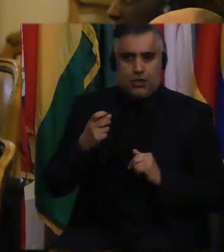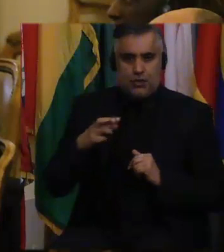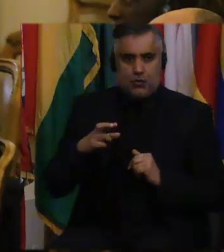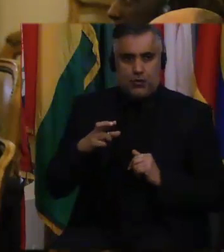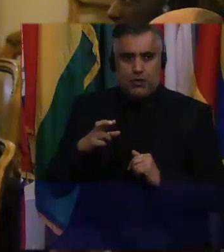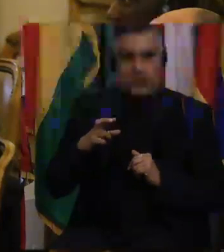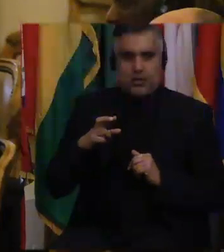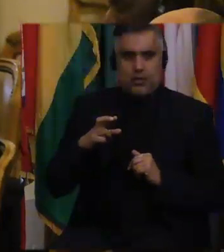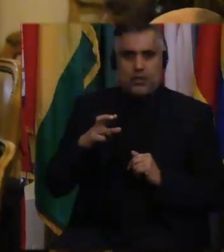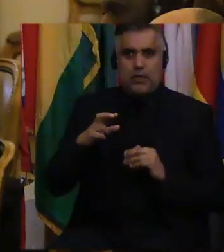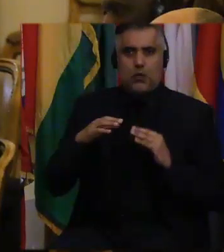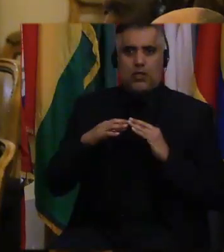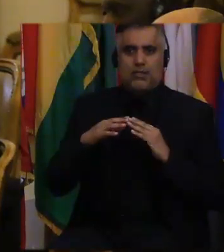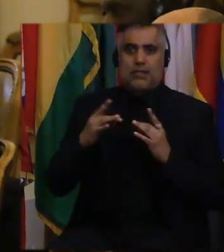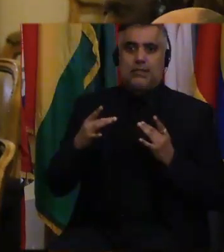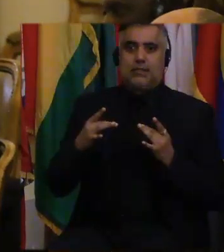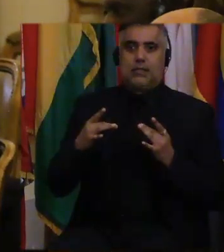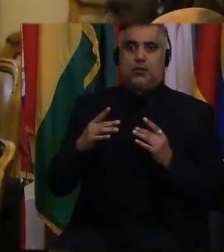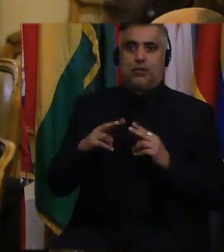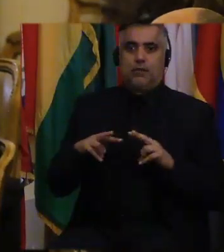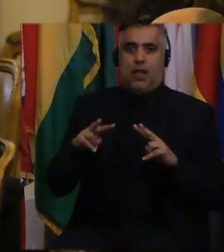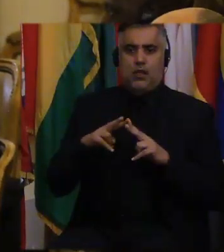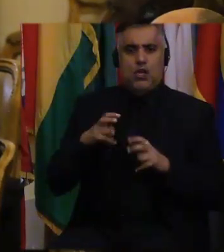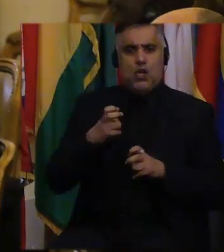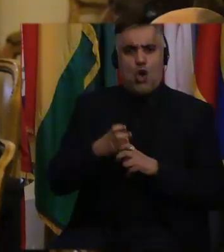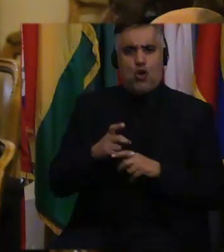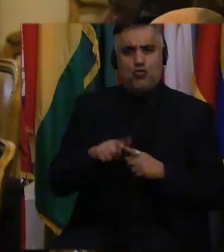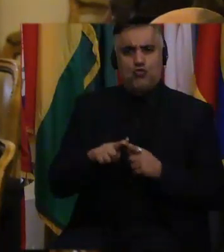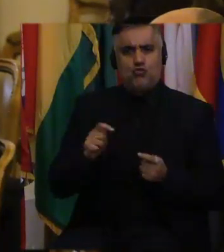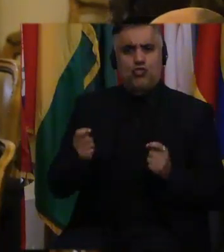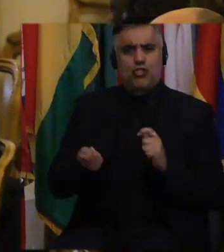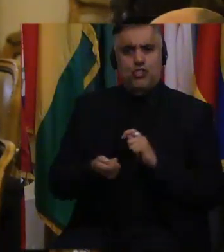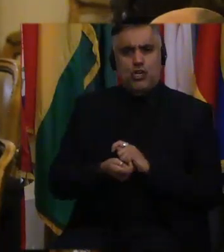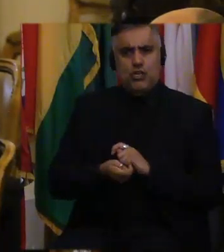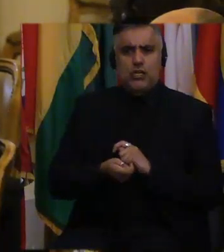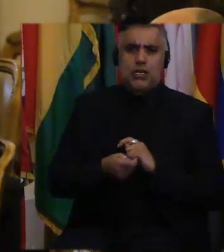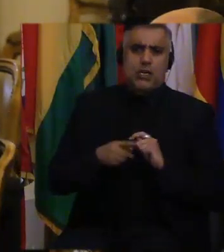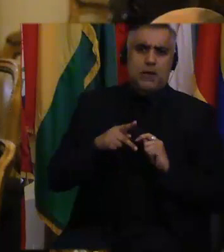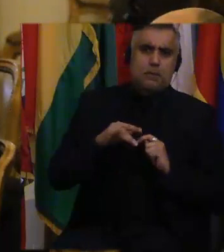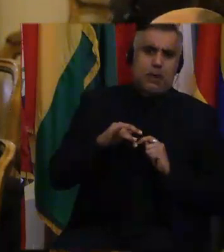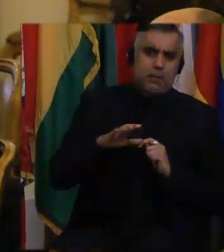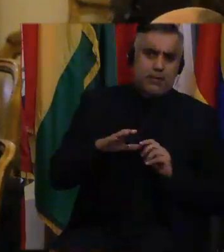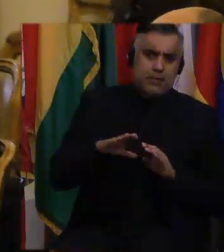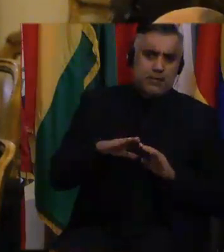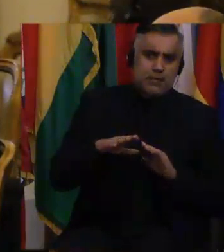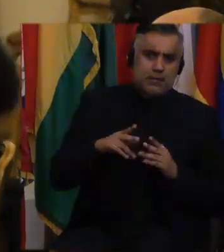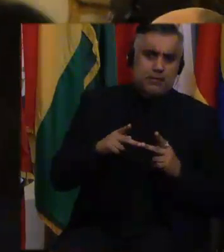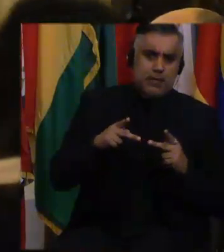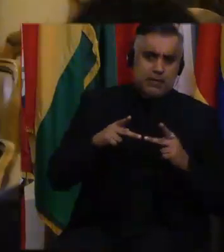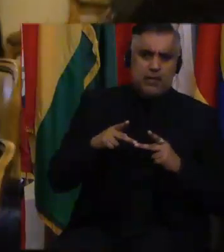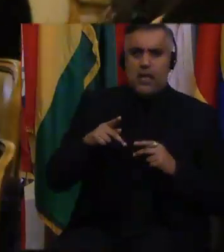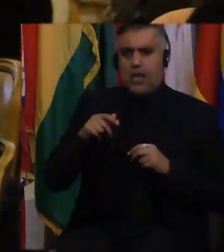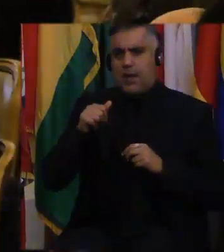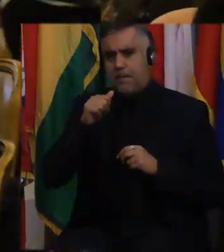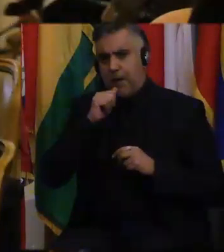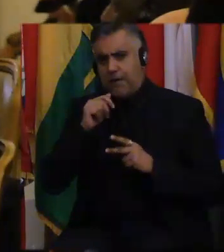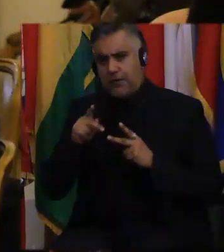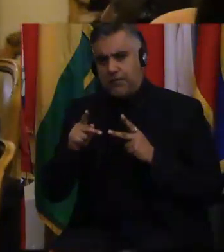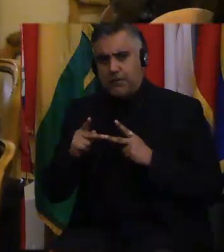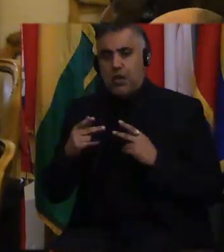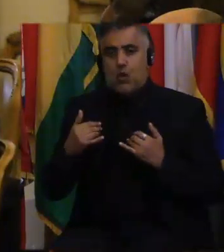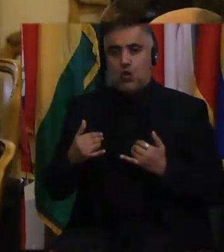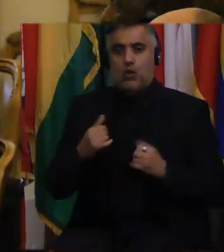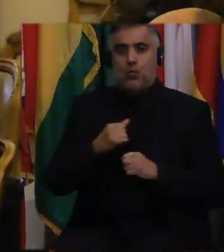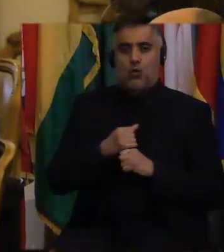is one of the stickiest values, it seems like. It's hard to change within public spaces and private spaces. We currently